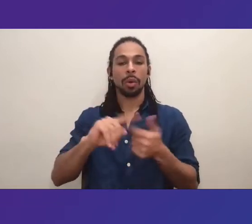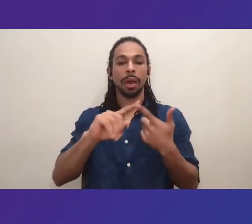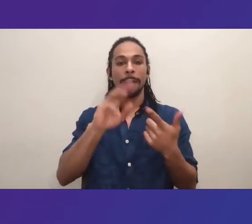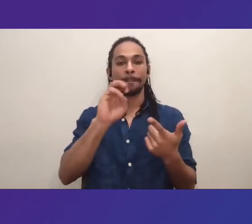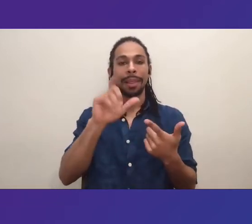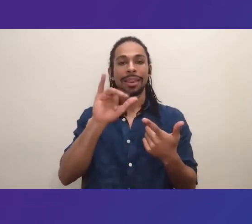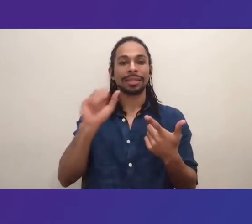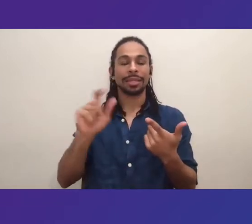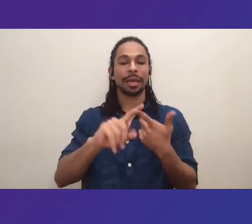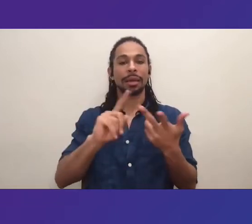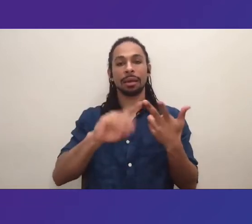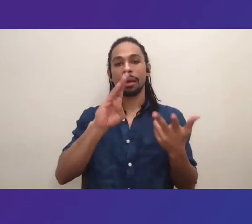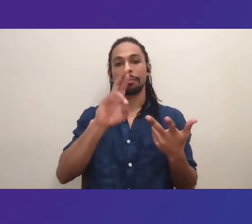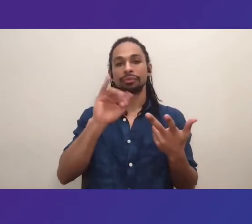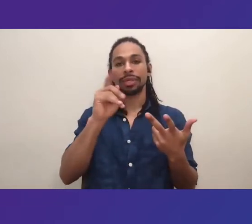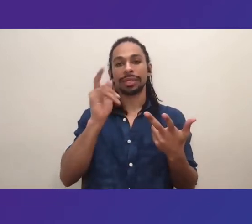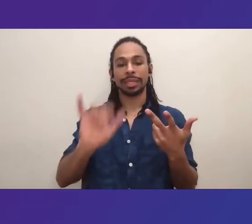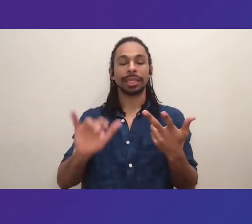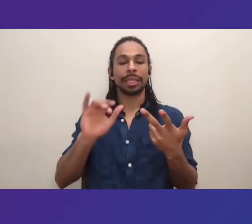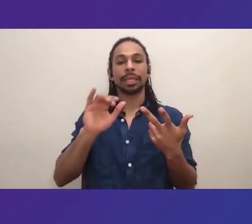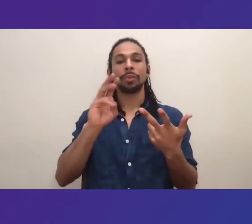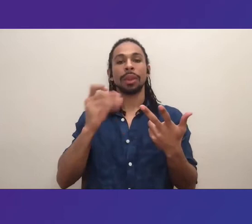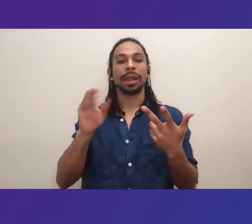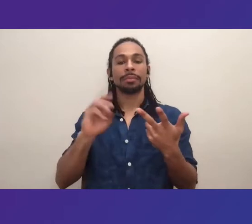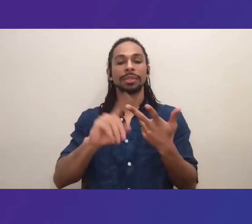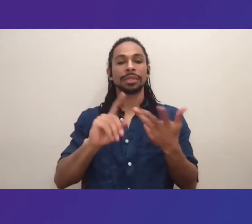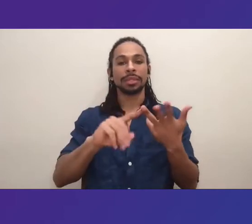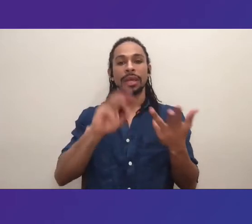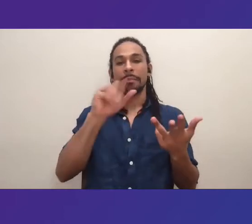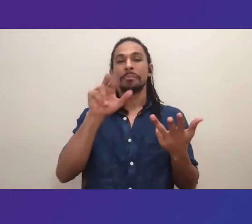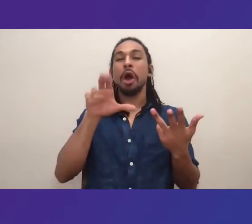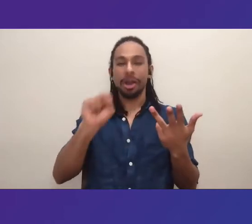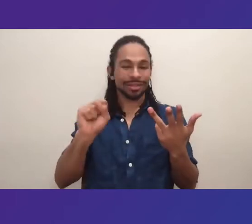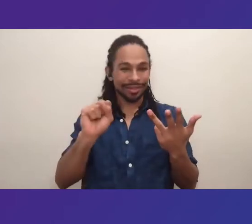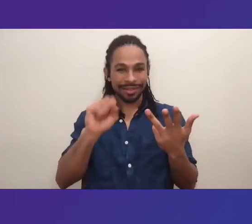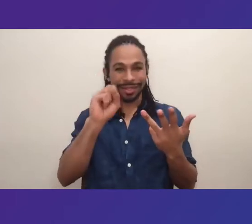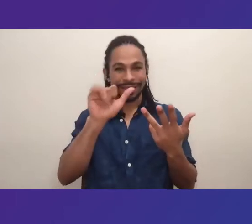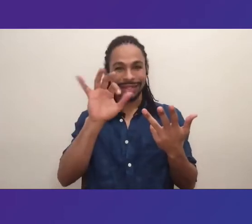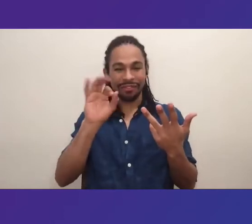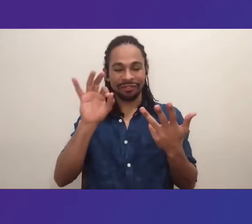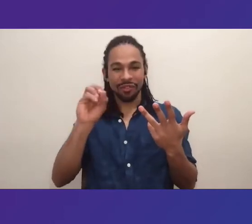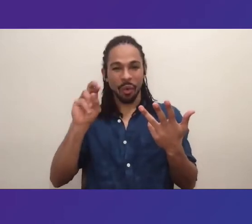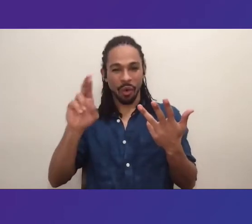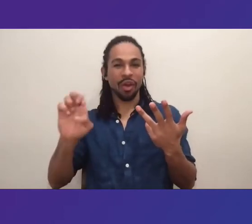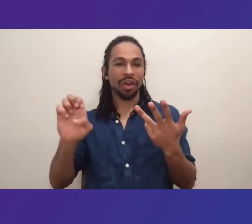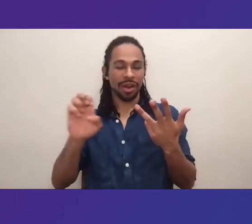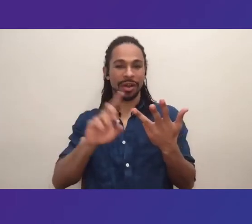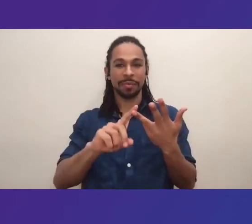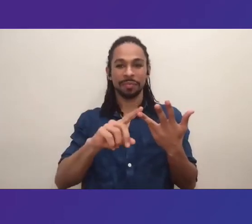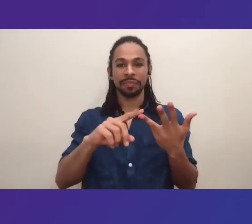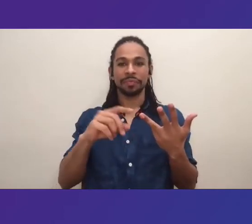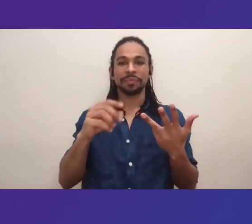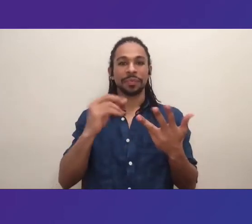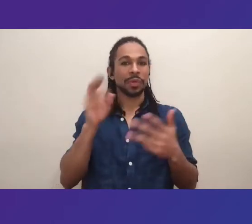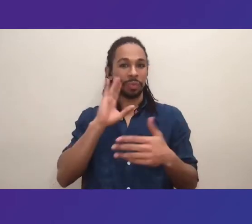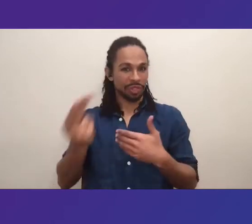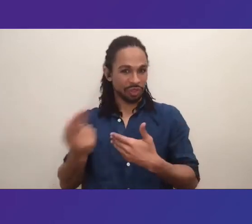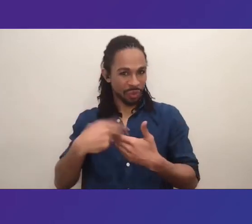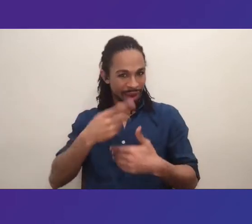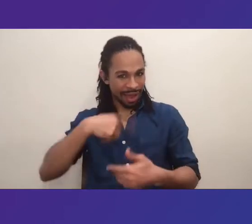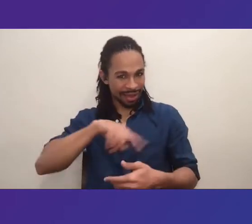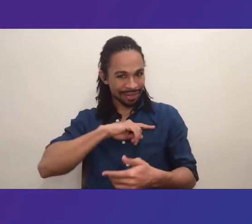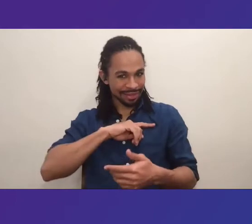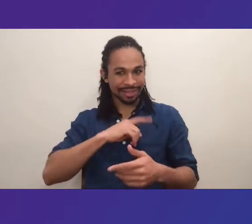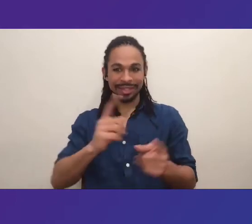Williams, Marz, Saffore, to be joining us, talking about